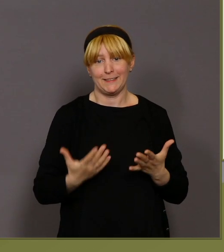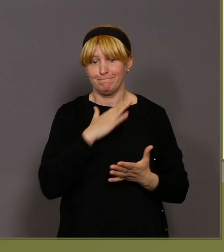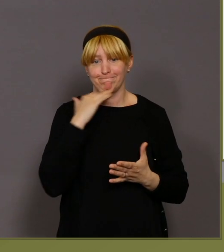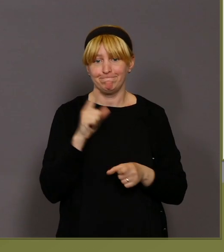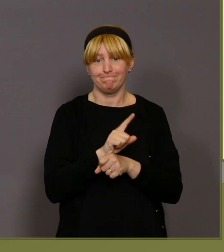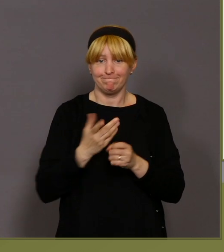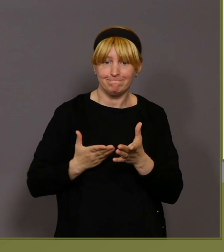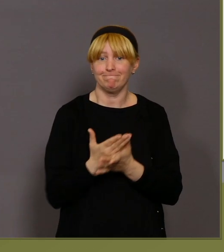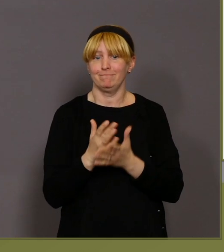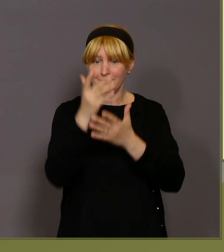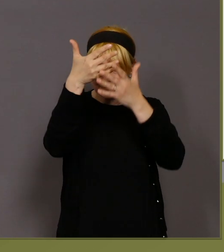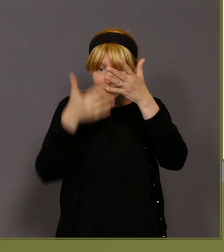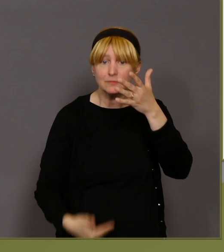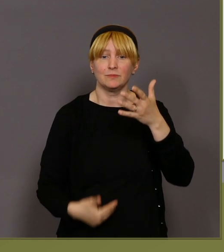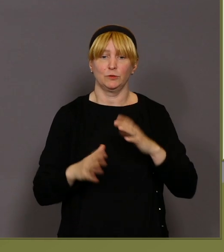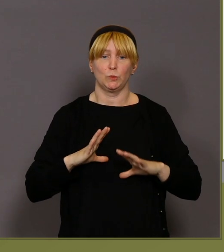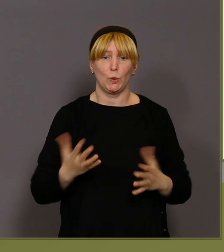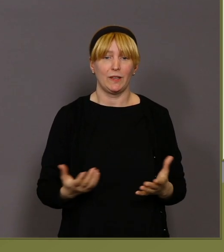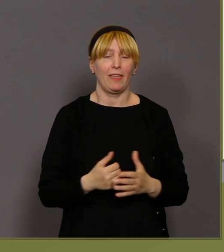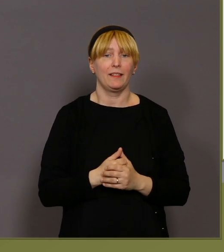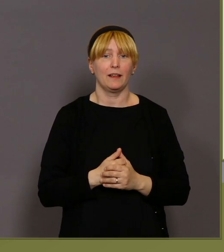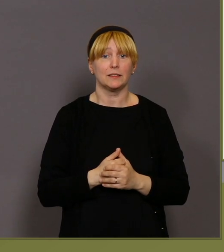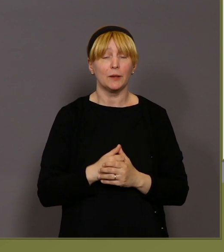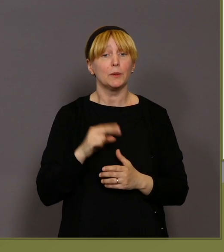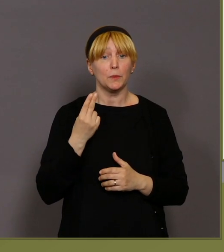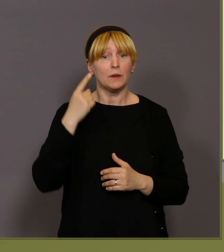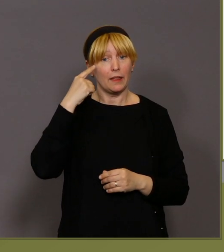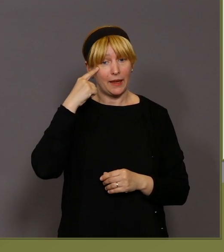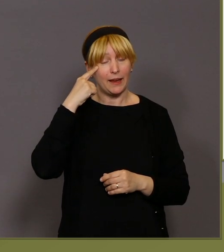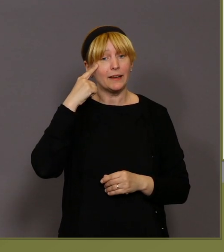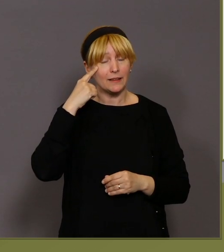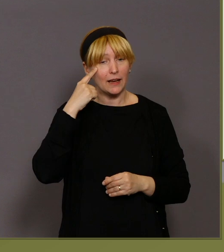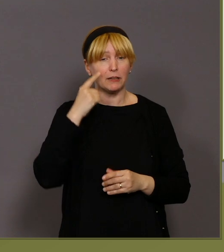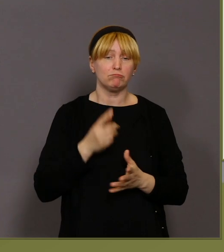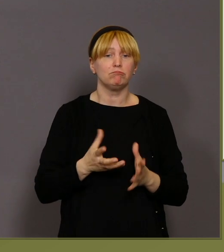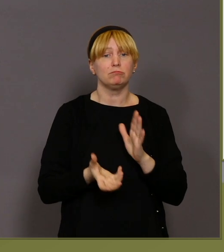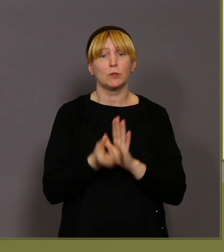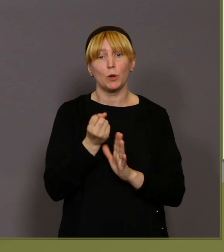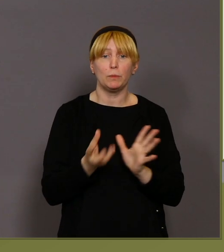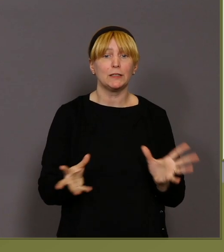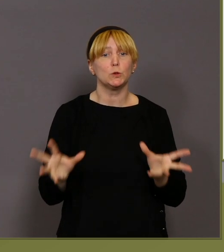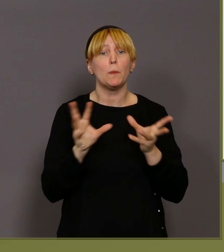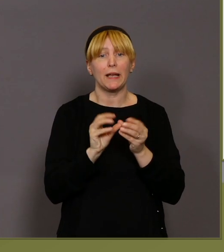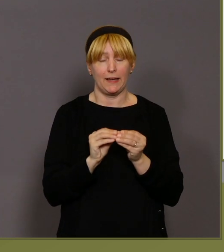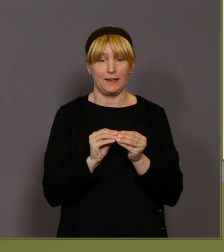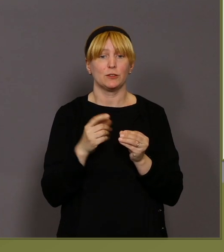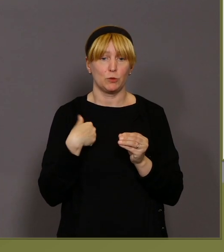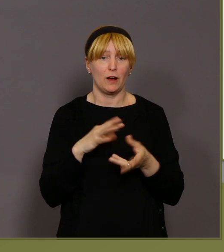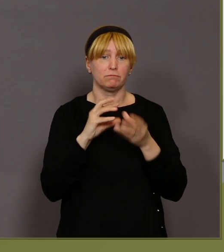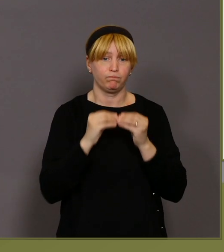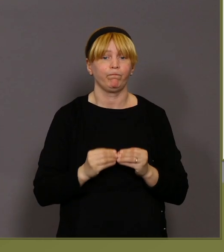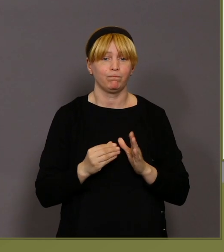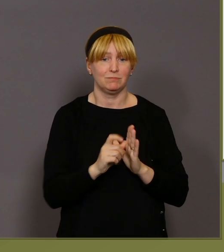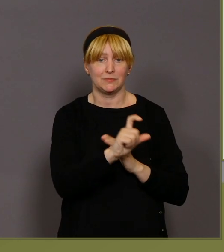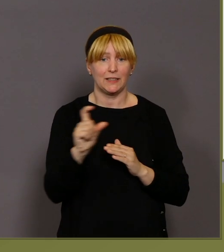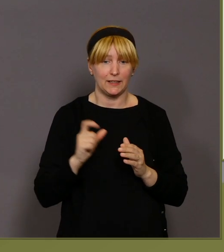to go through all of them now. So I'm going to focus on a summary that I've made for you.